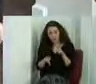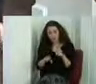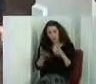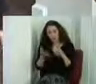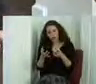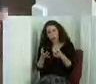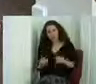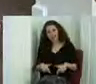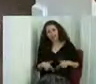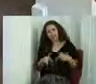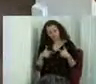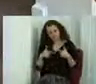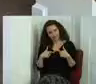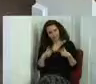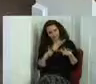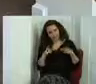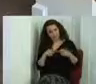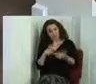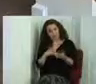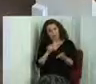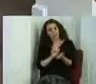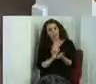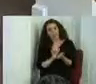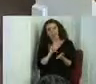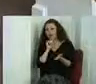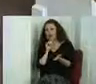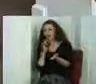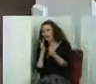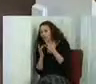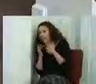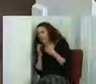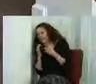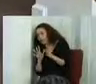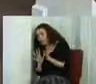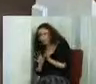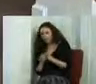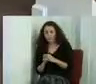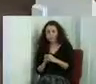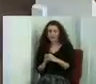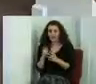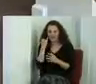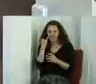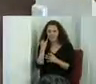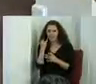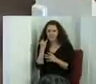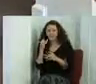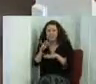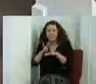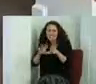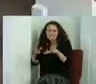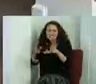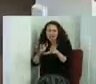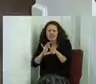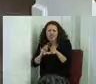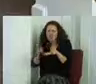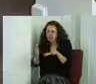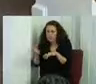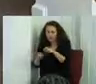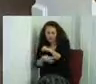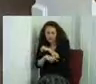from a place of abundance and not from a place of scarcity. Because if you live from a place of scarcity, you just want to keep everything to